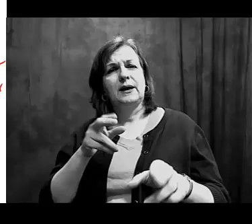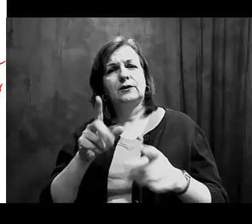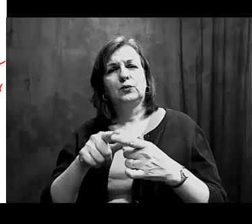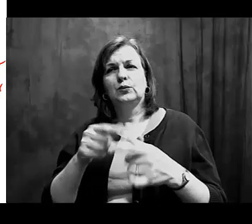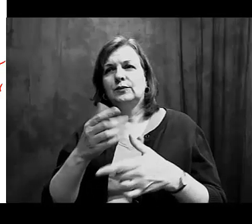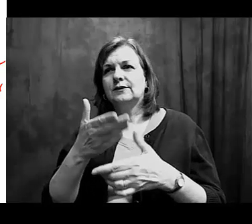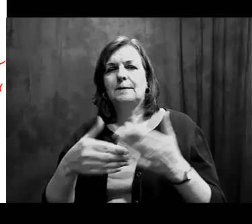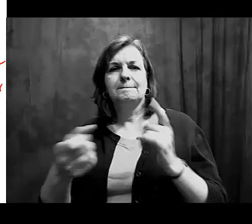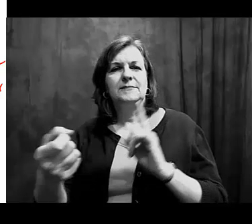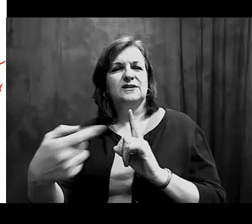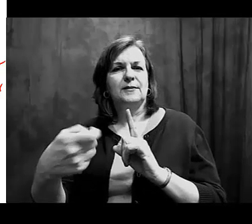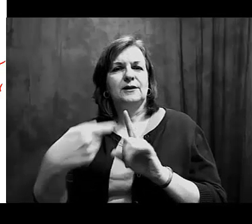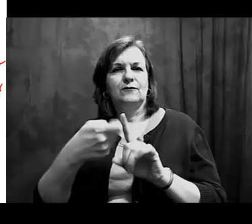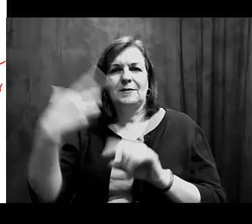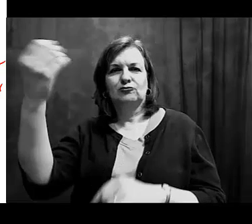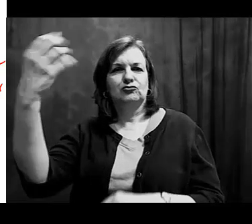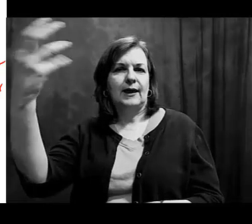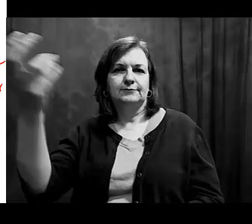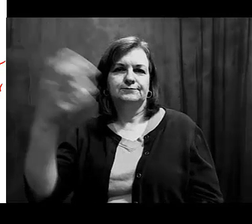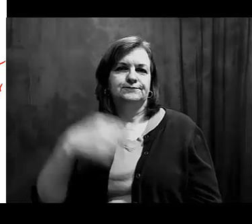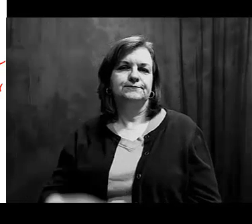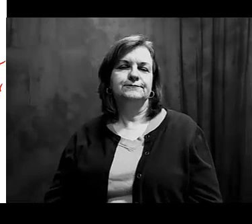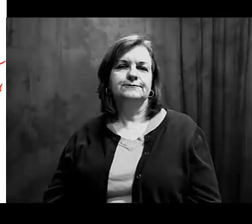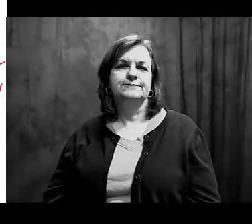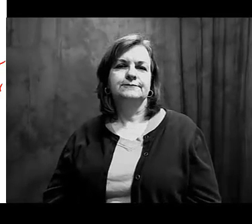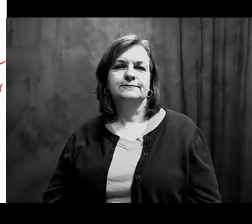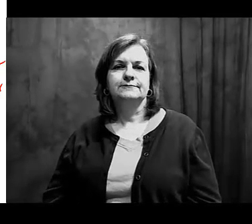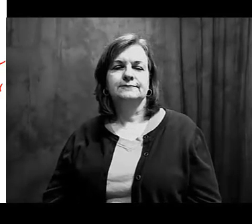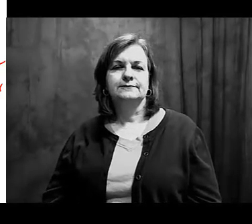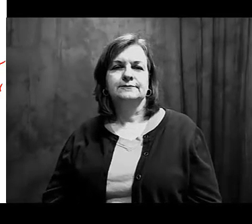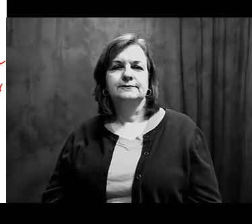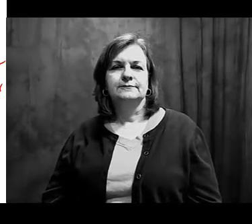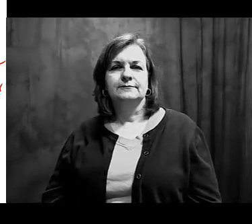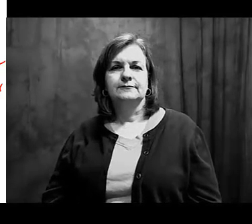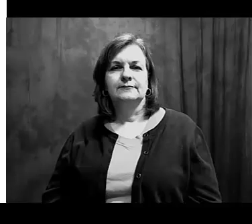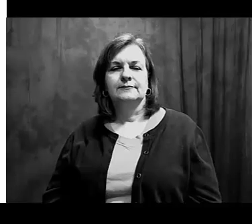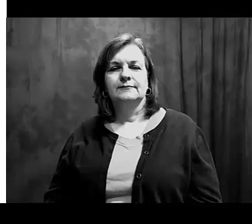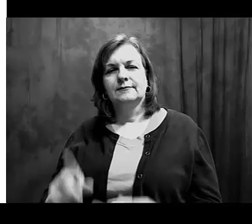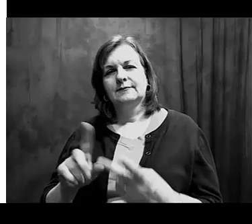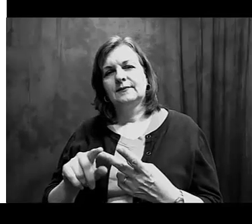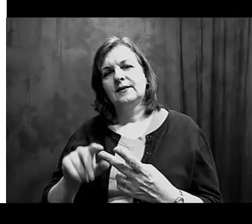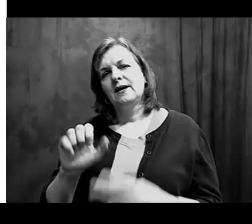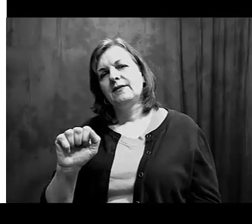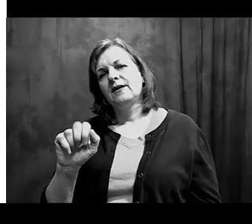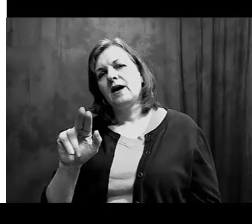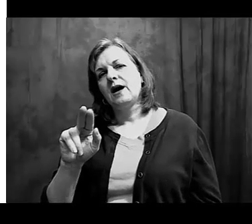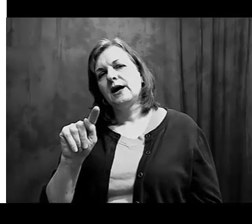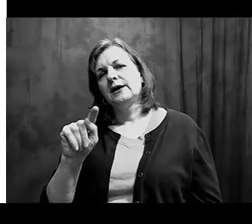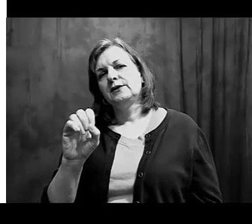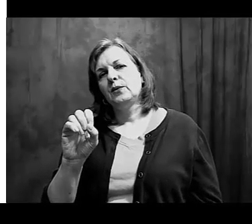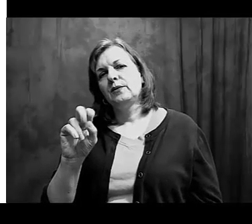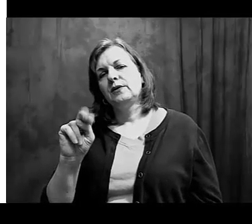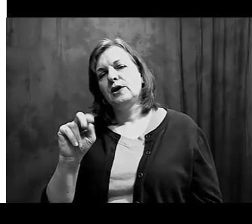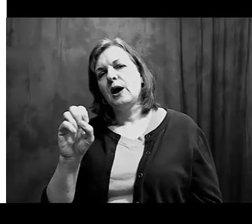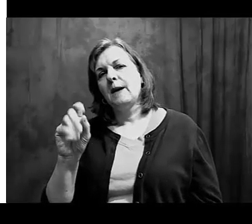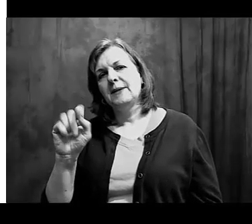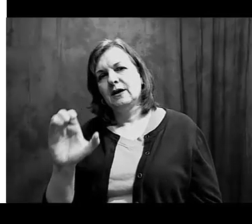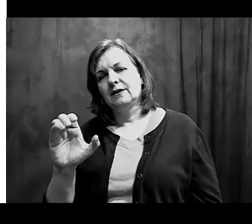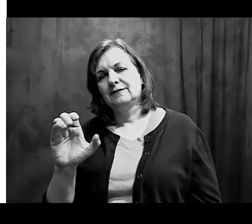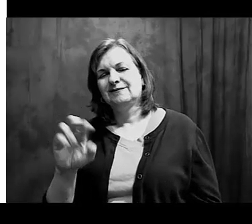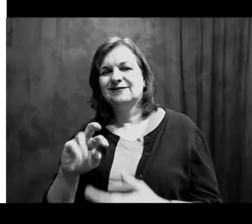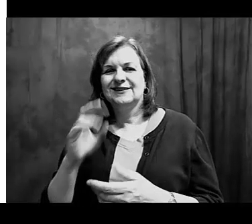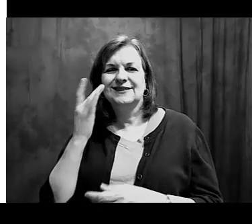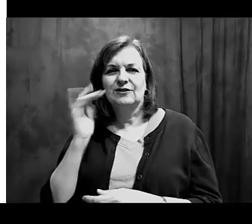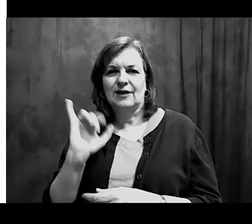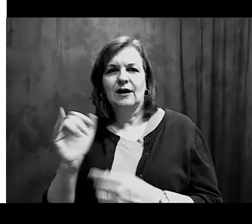finger or signaling to make insulin. The response and the pathways for this response are very similar. When we